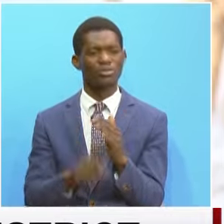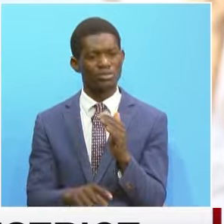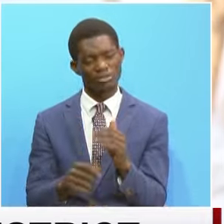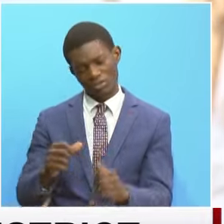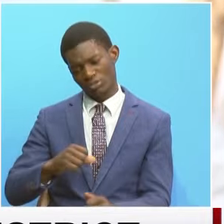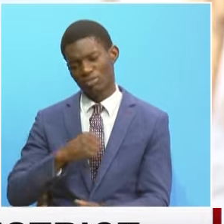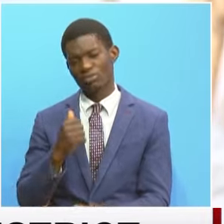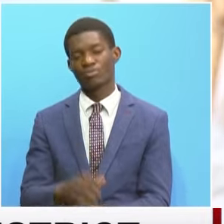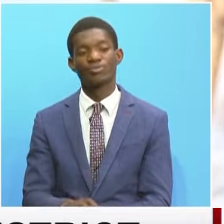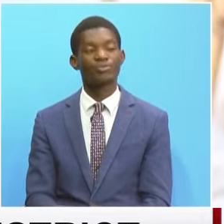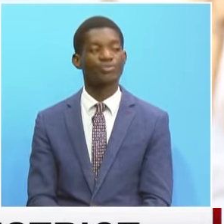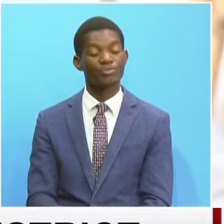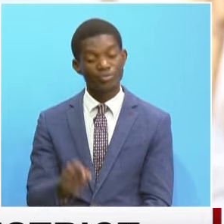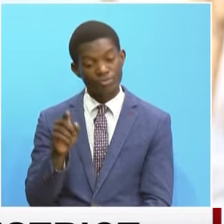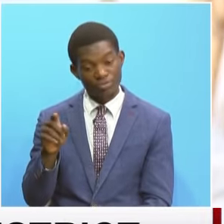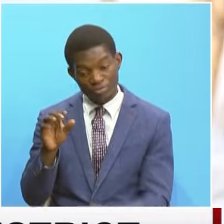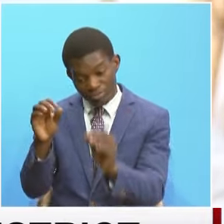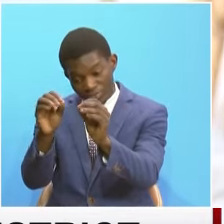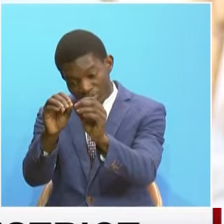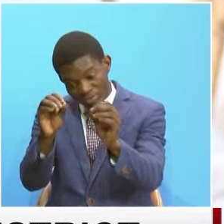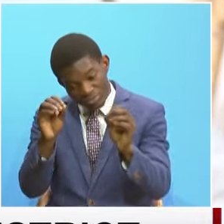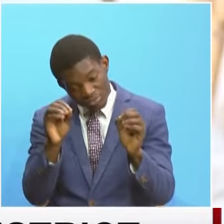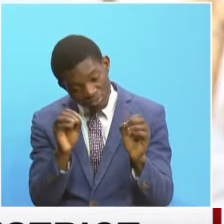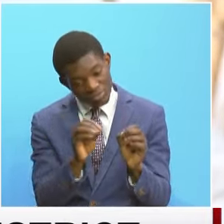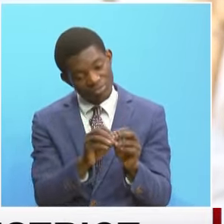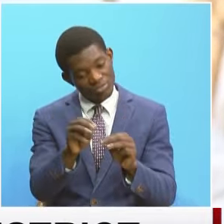We thank you, management of this